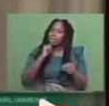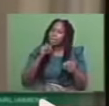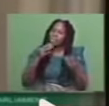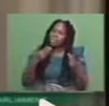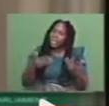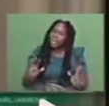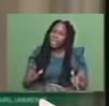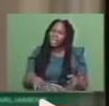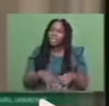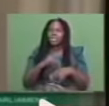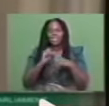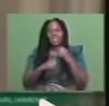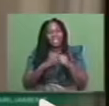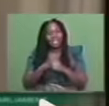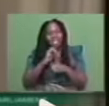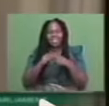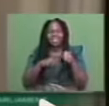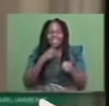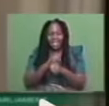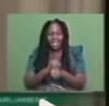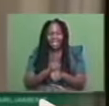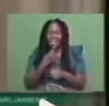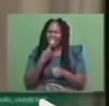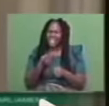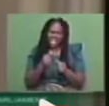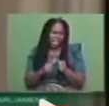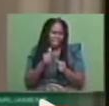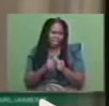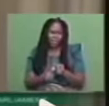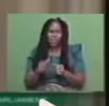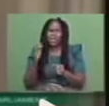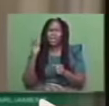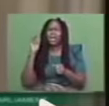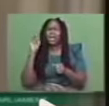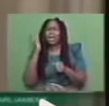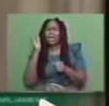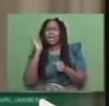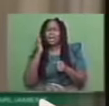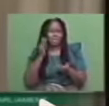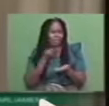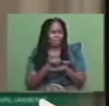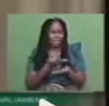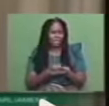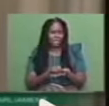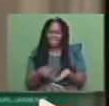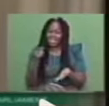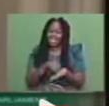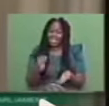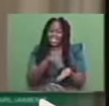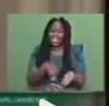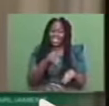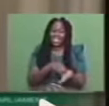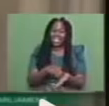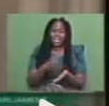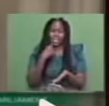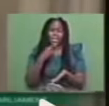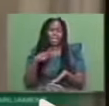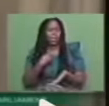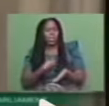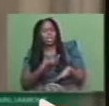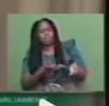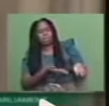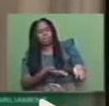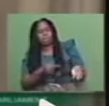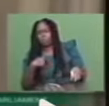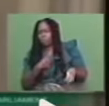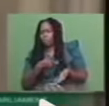repeated promises. Each budget, these projects, have been repeated. The San